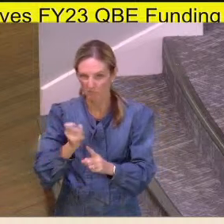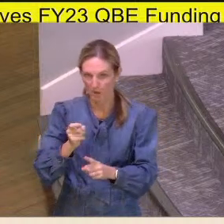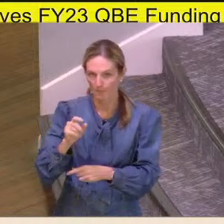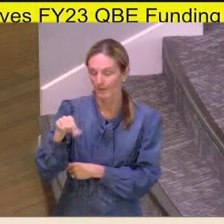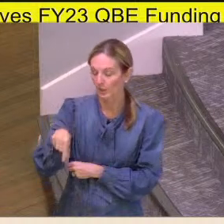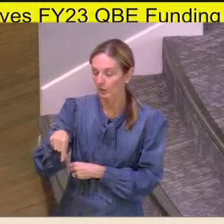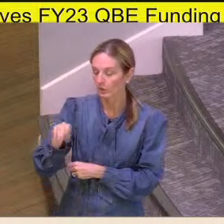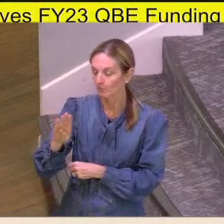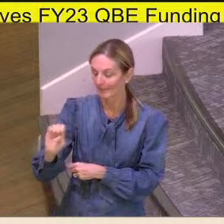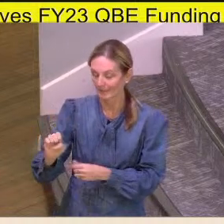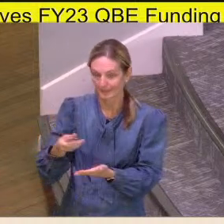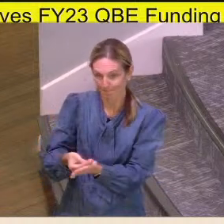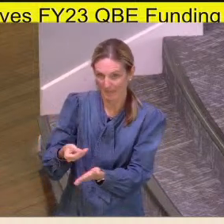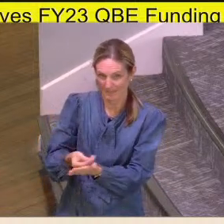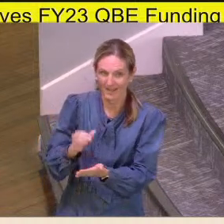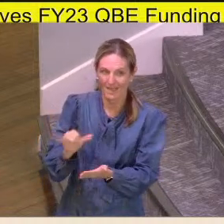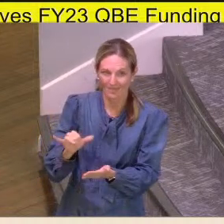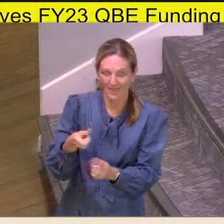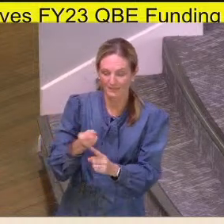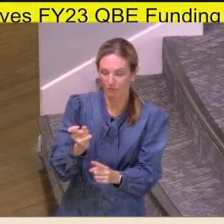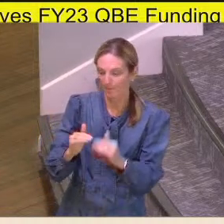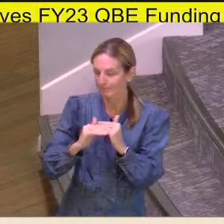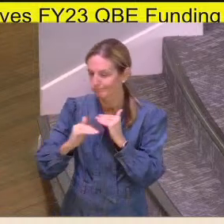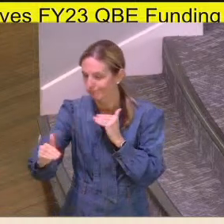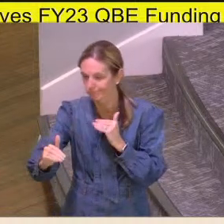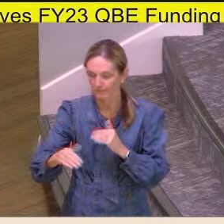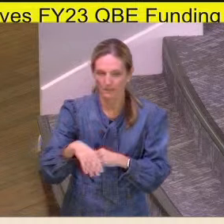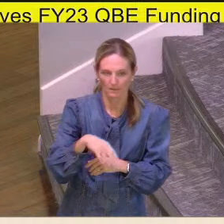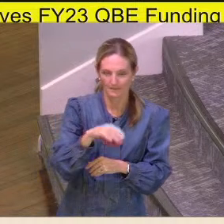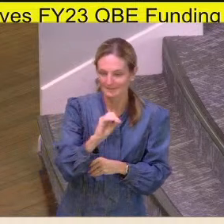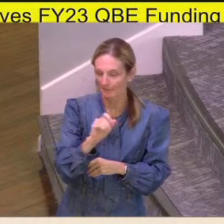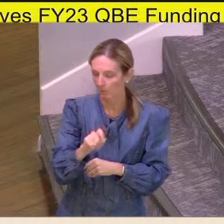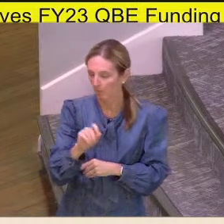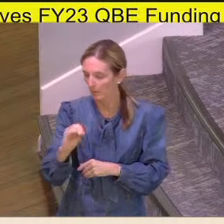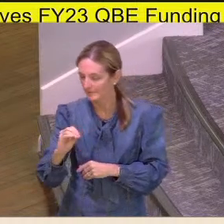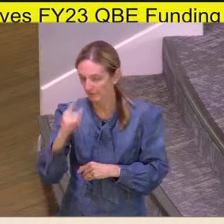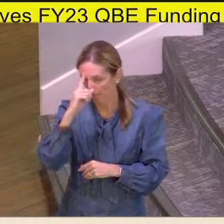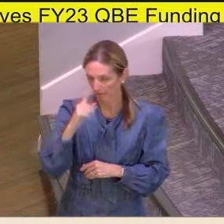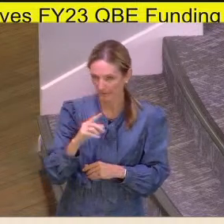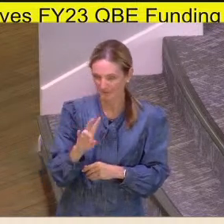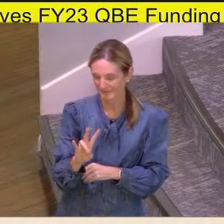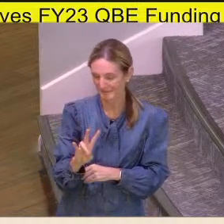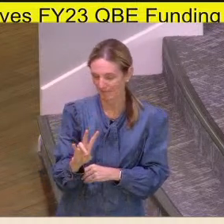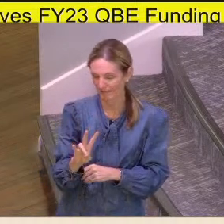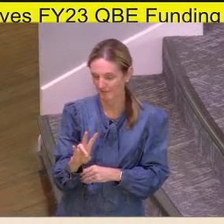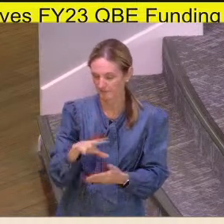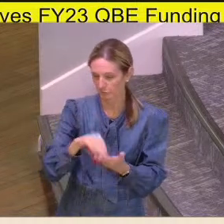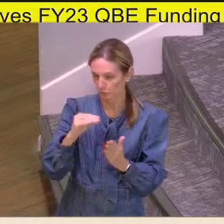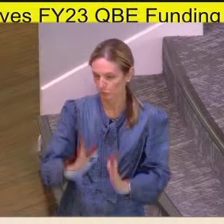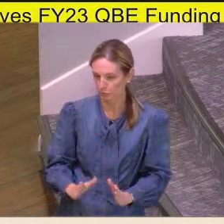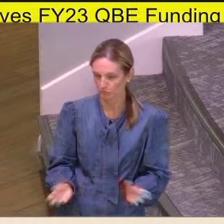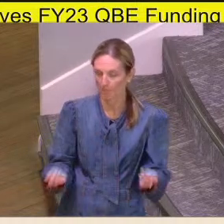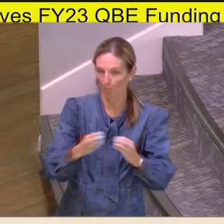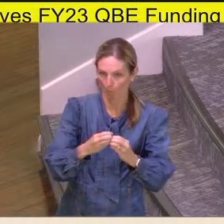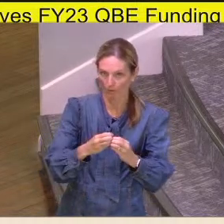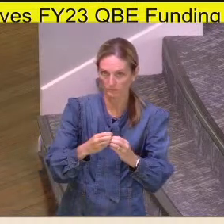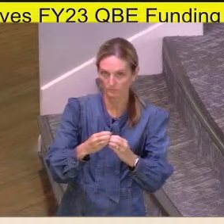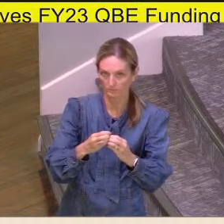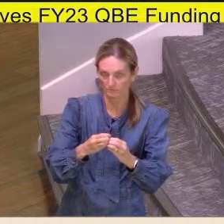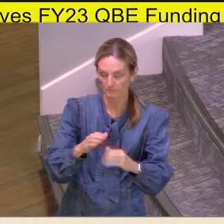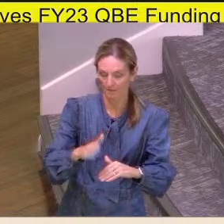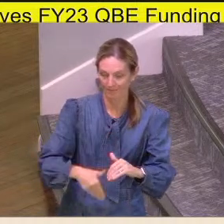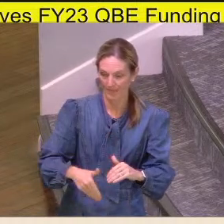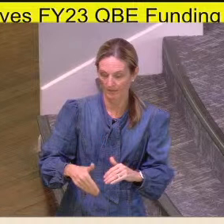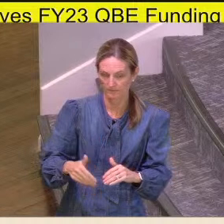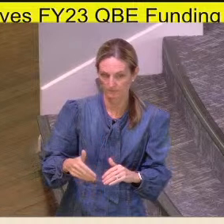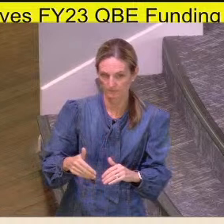based off of a really flat 0.0. I think it was like 7 students more than